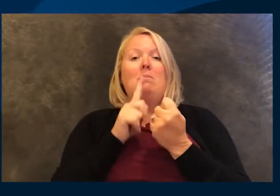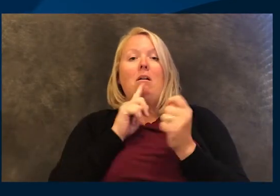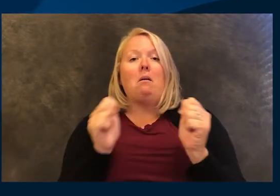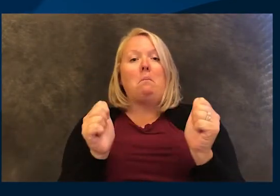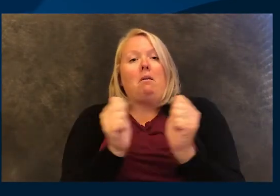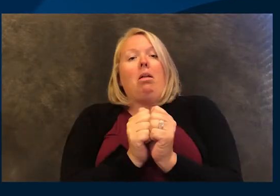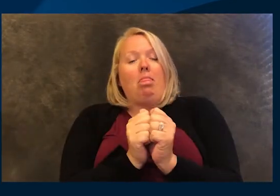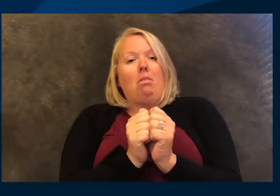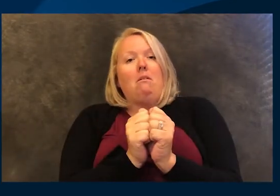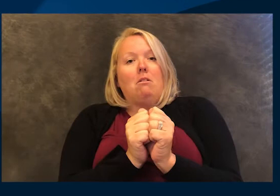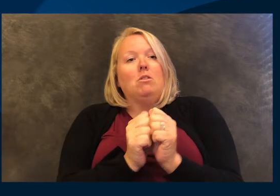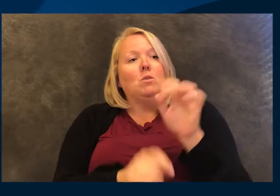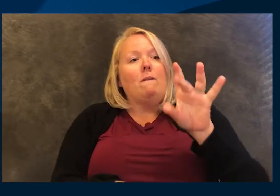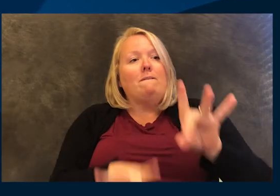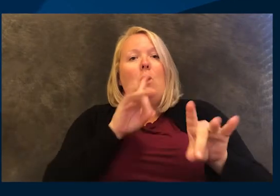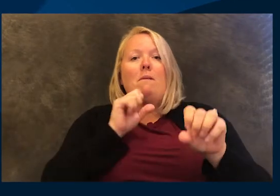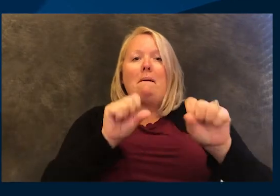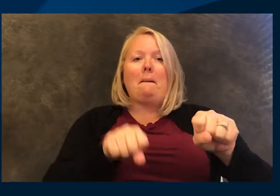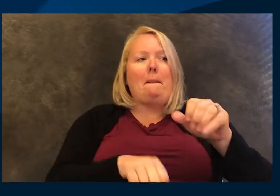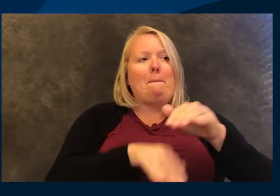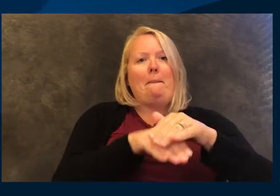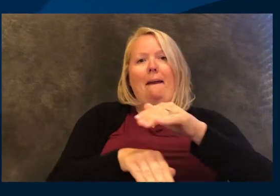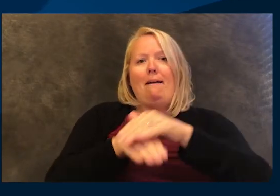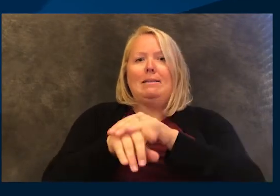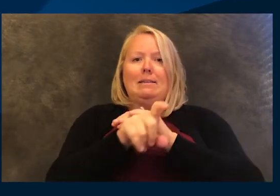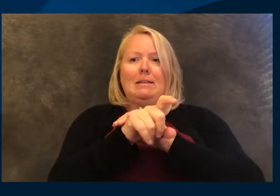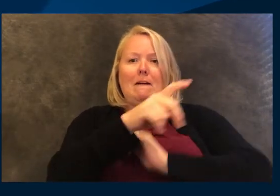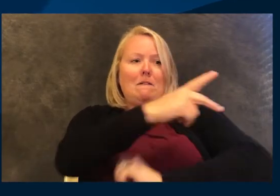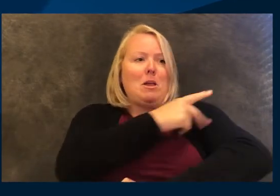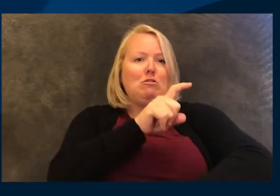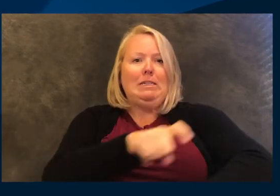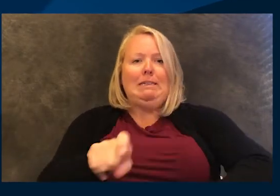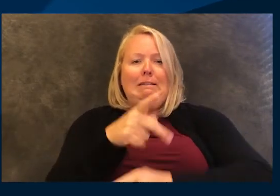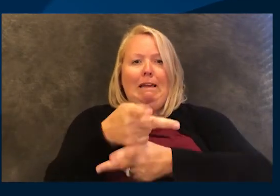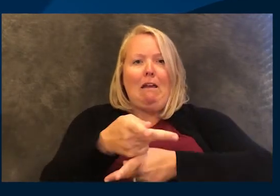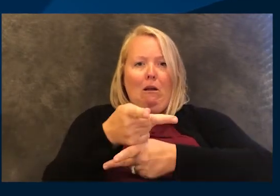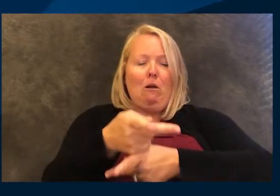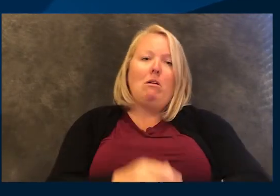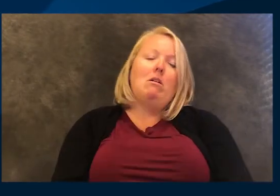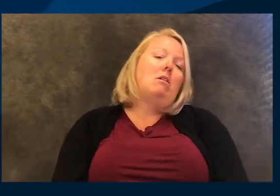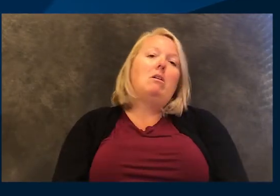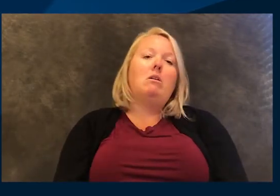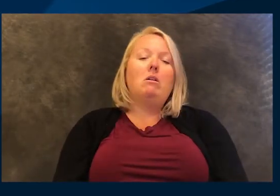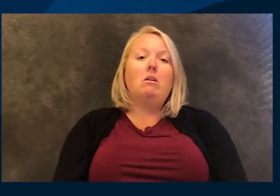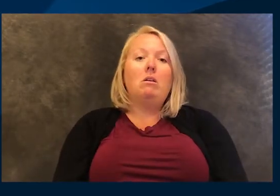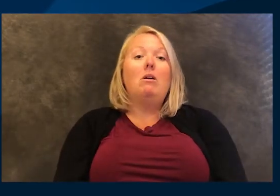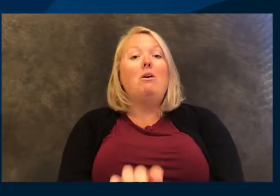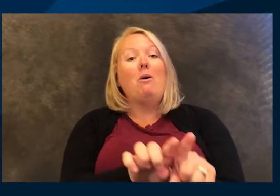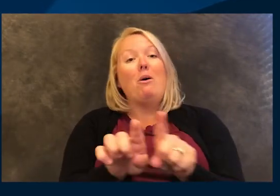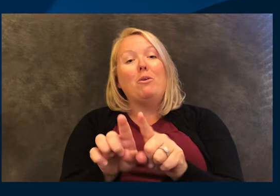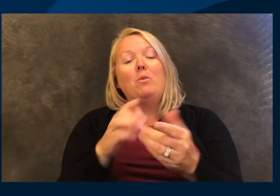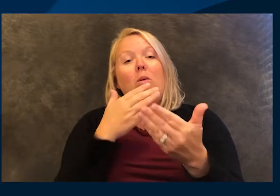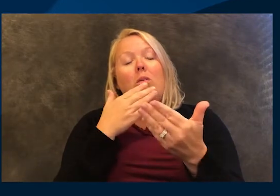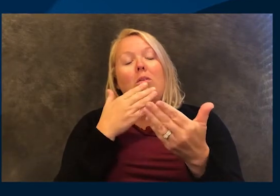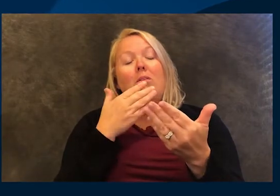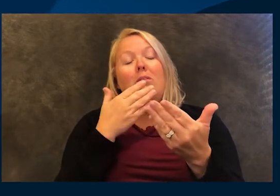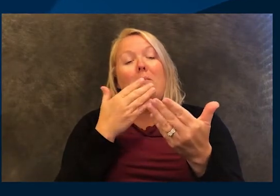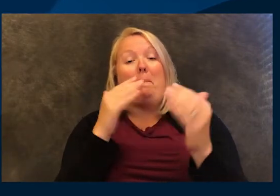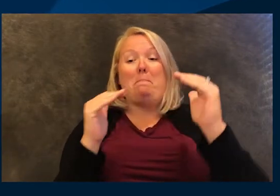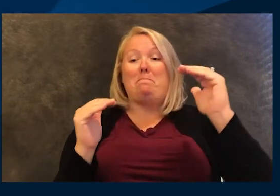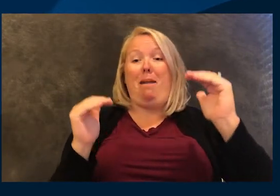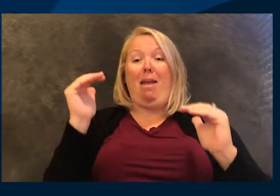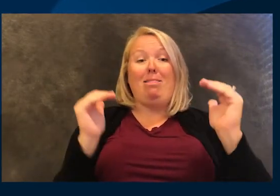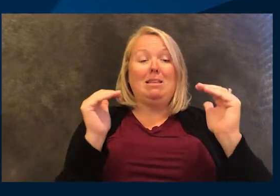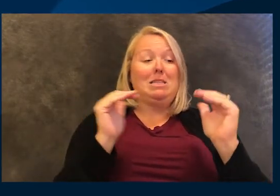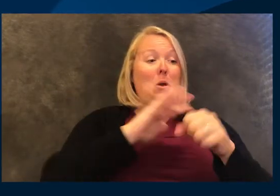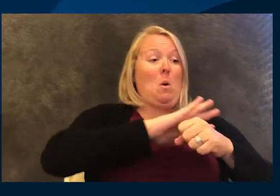together to find capacity for patients in need of care. Also, I would just like to say that balancing